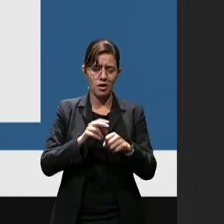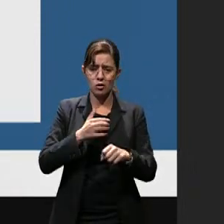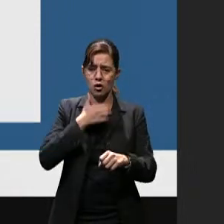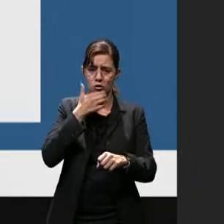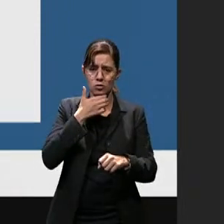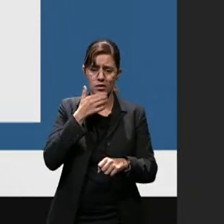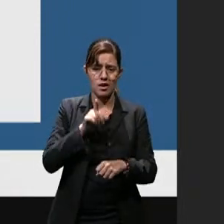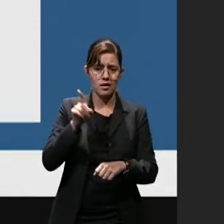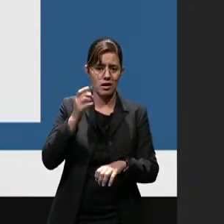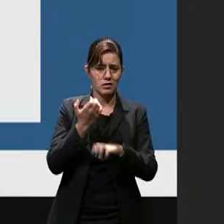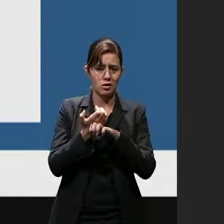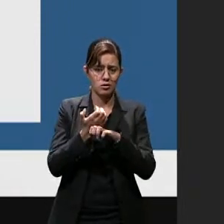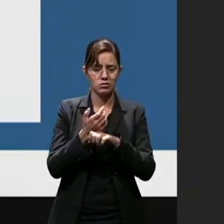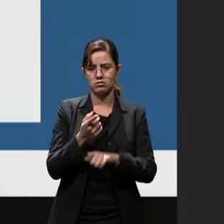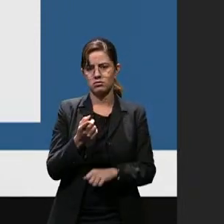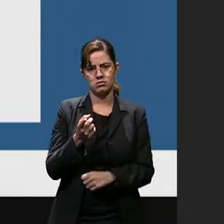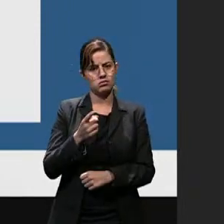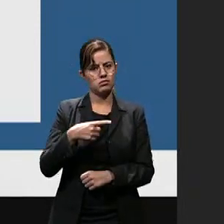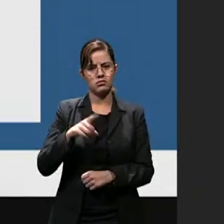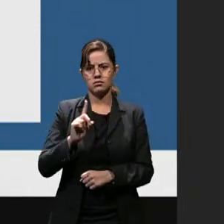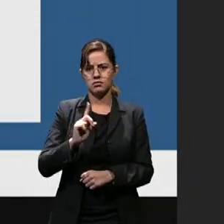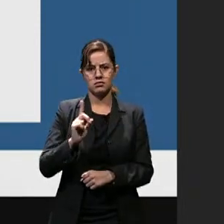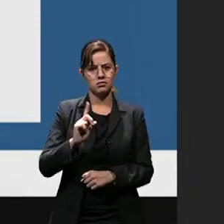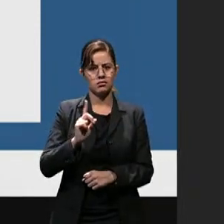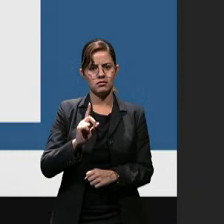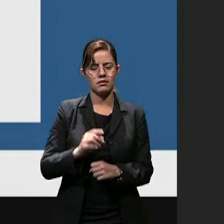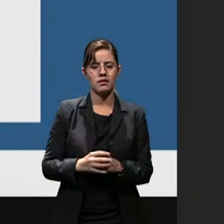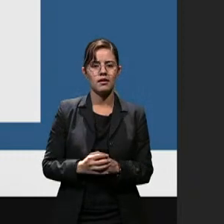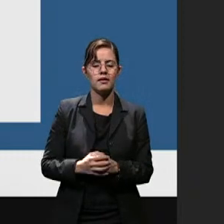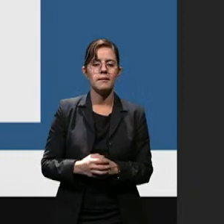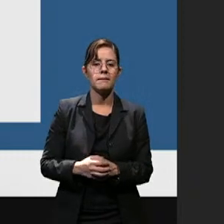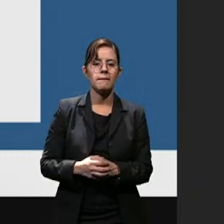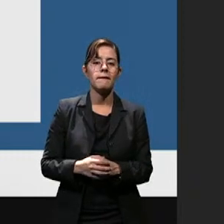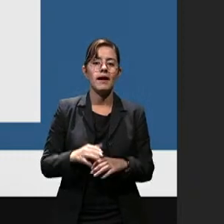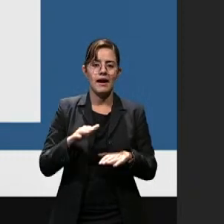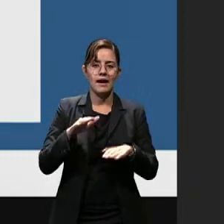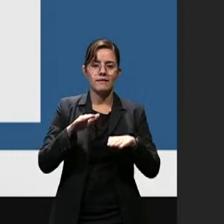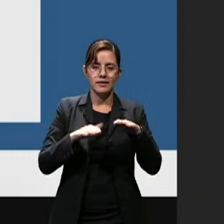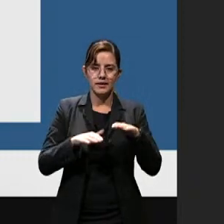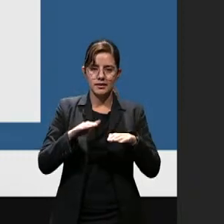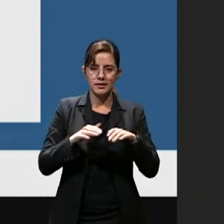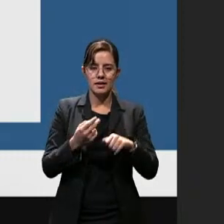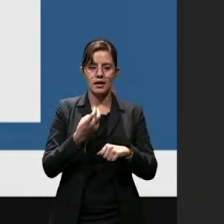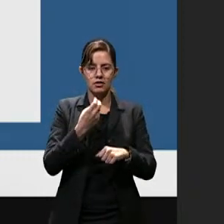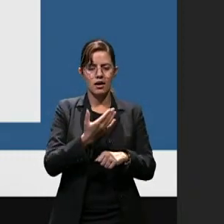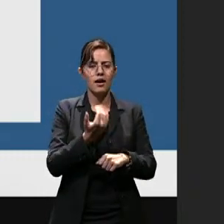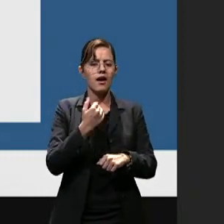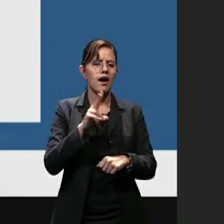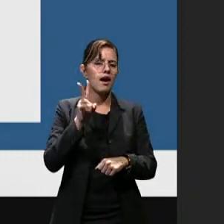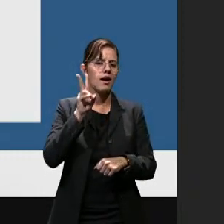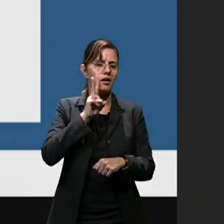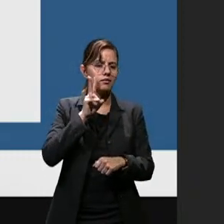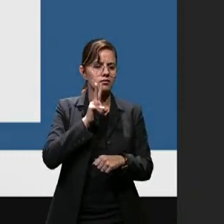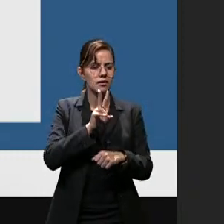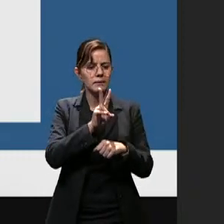often cited, and it has been fact-checked, that more people are struck by lightning than commit